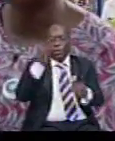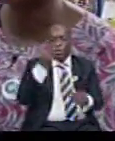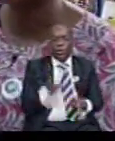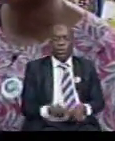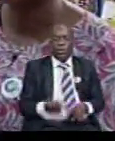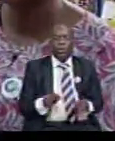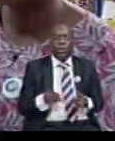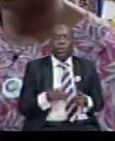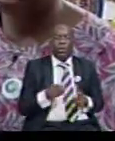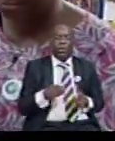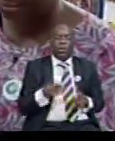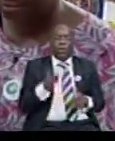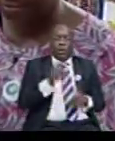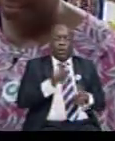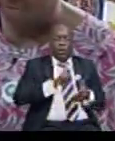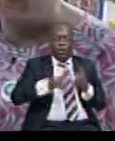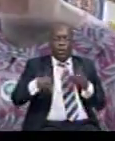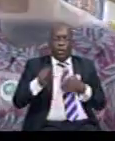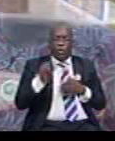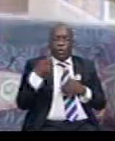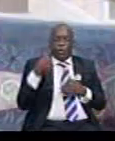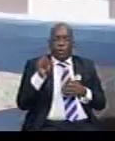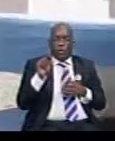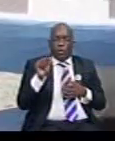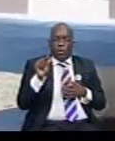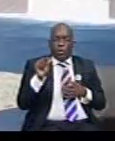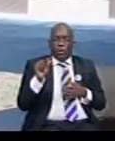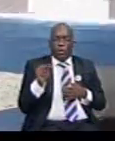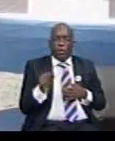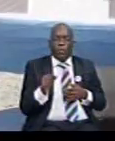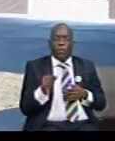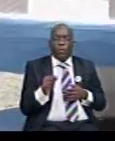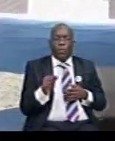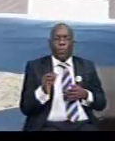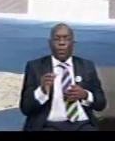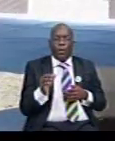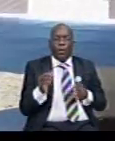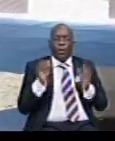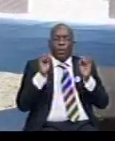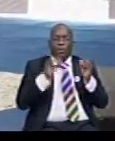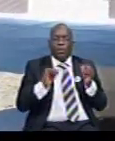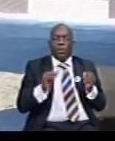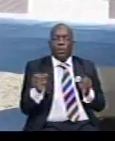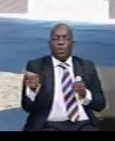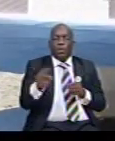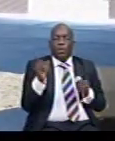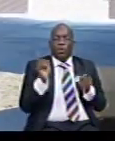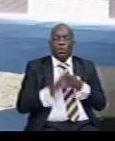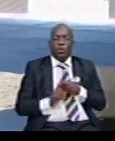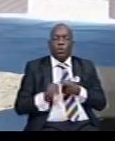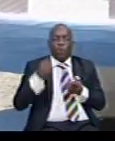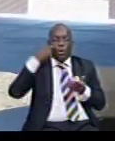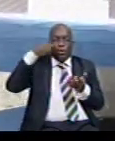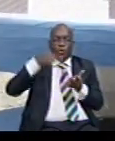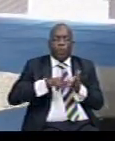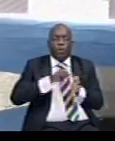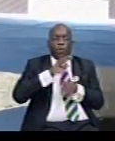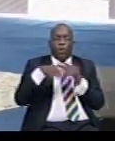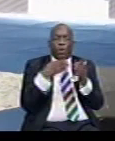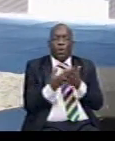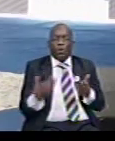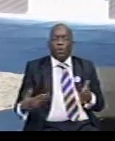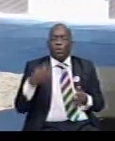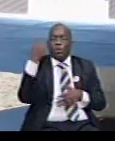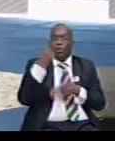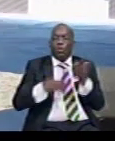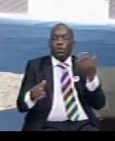in verse 20, he says, teaching them to observe all things whatsoever I